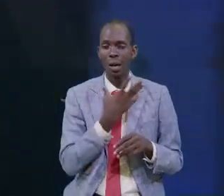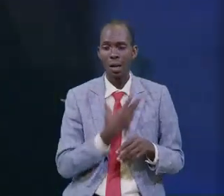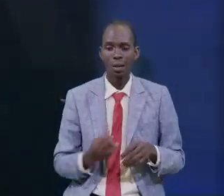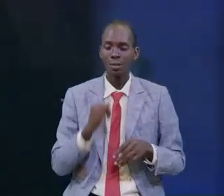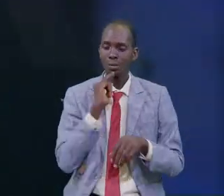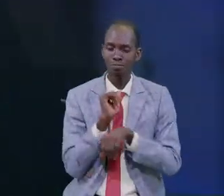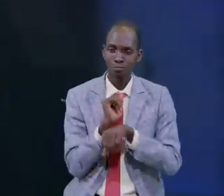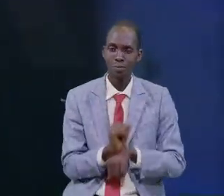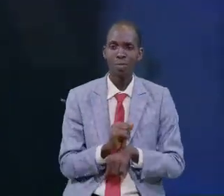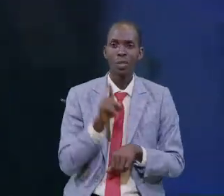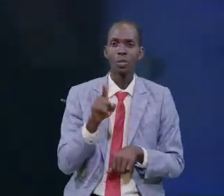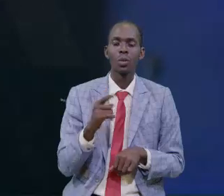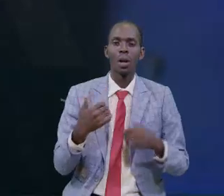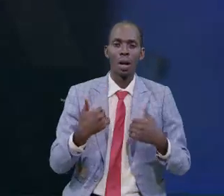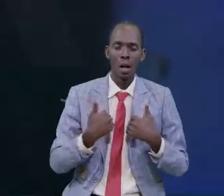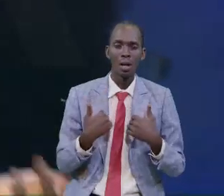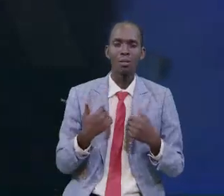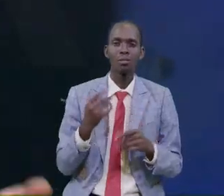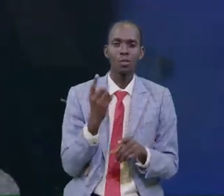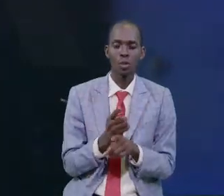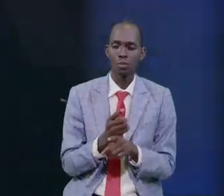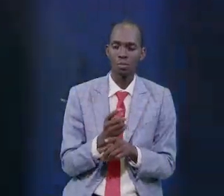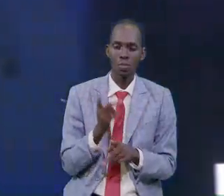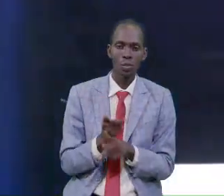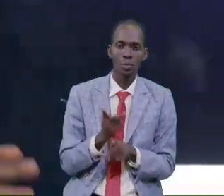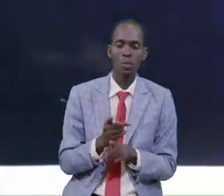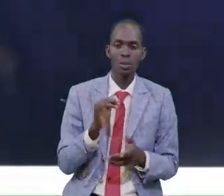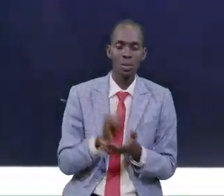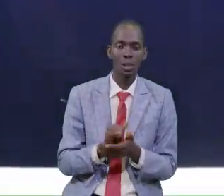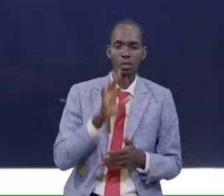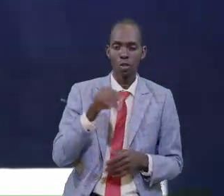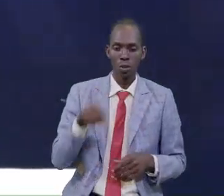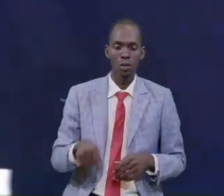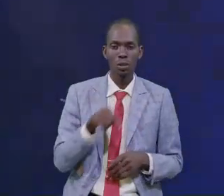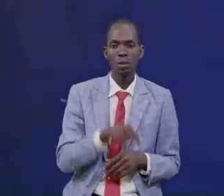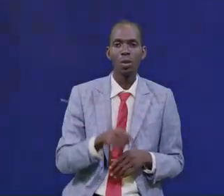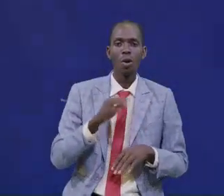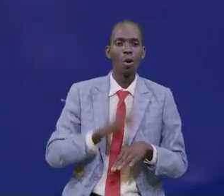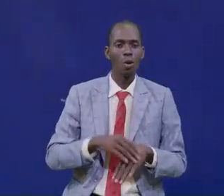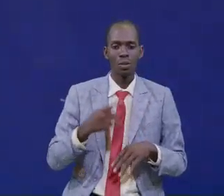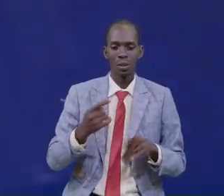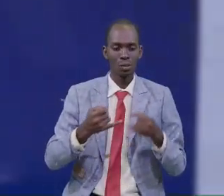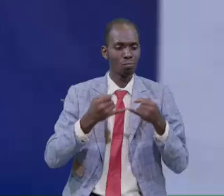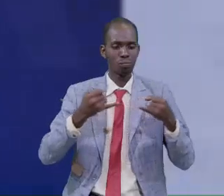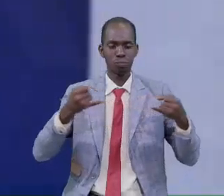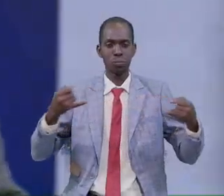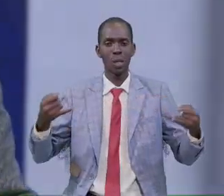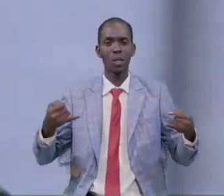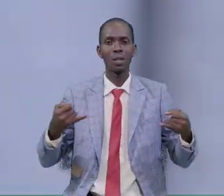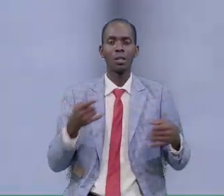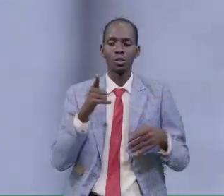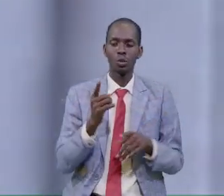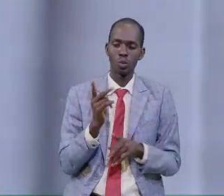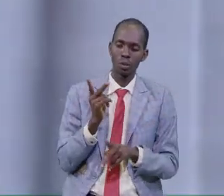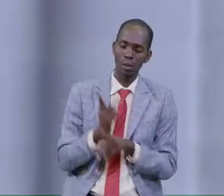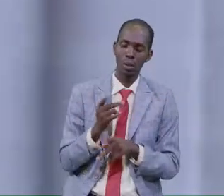that invisible string or kind of thing, you hold it on there. But and